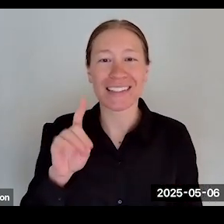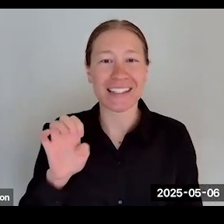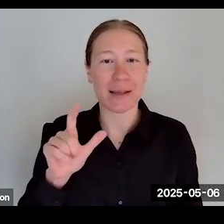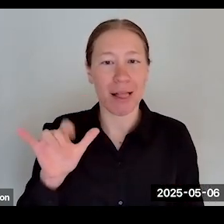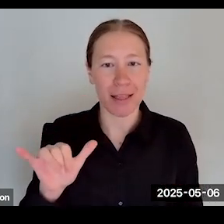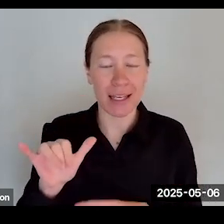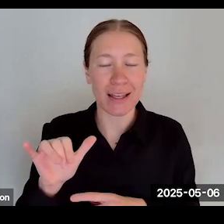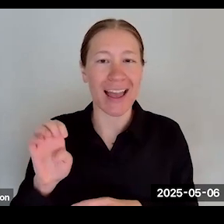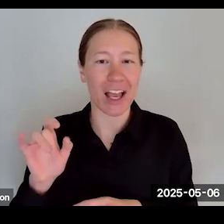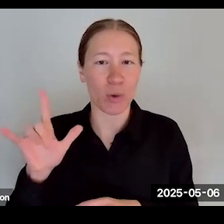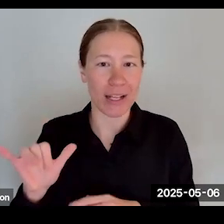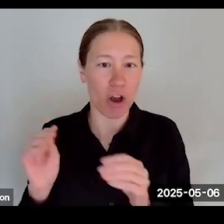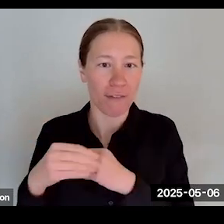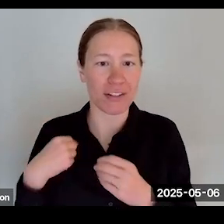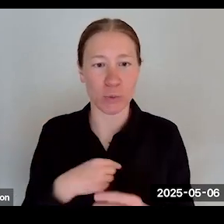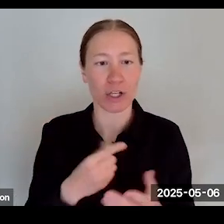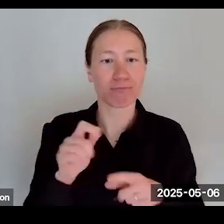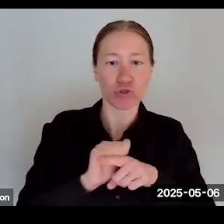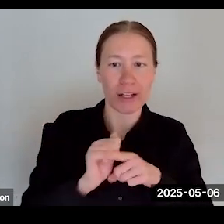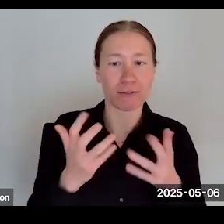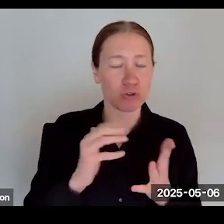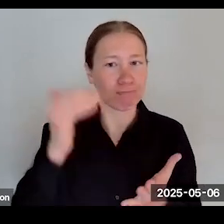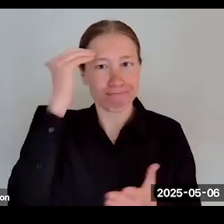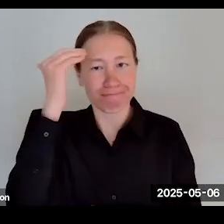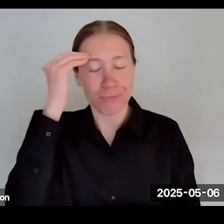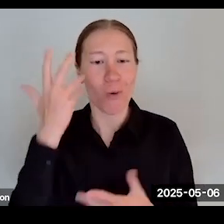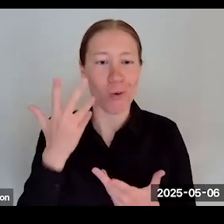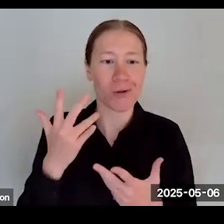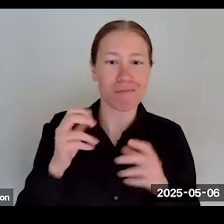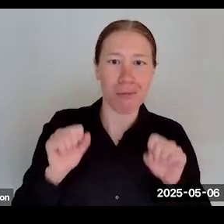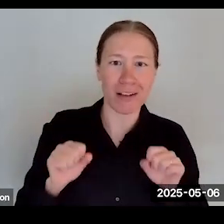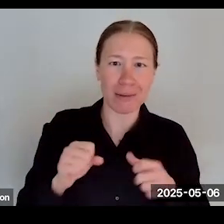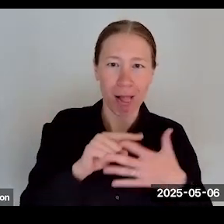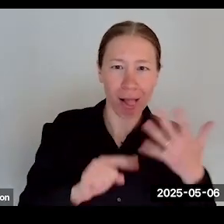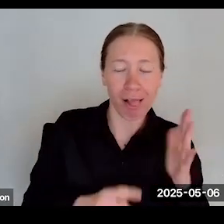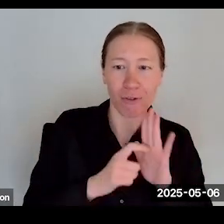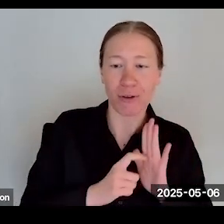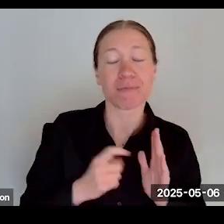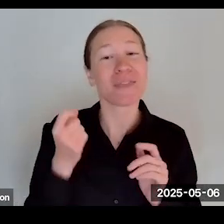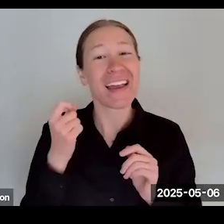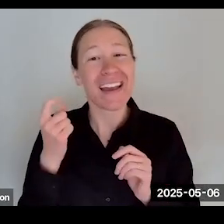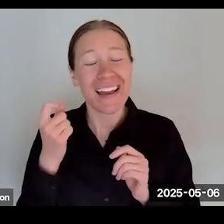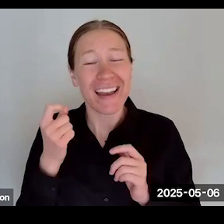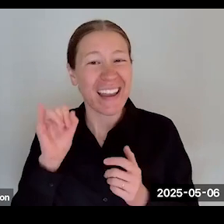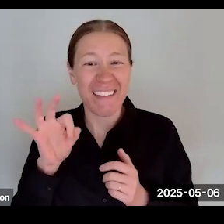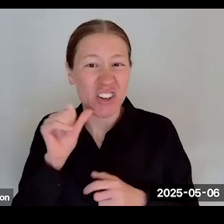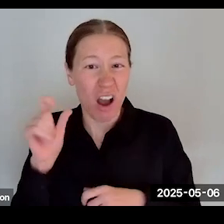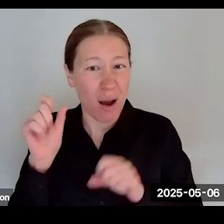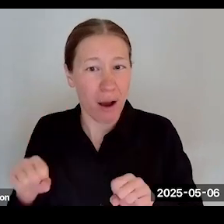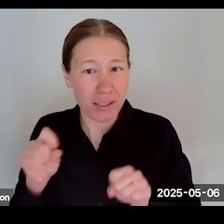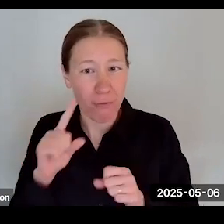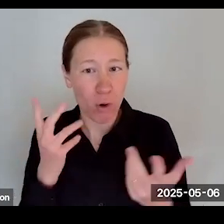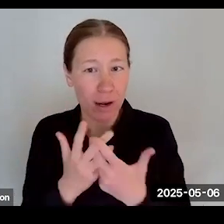regarding service animal accommodations. But if for some reason the service animal is not possible as an accommodation, the employee should be